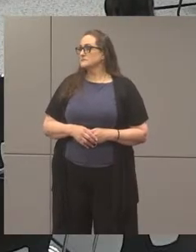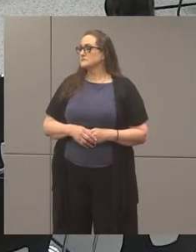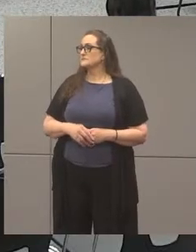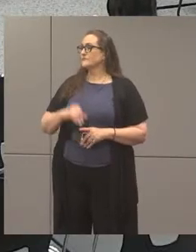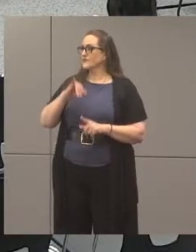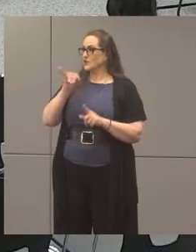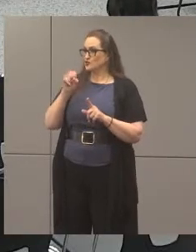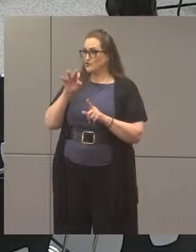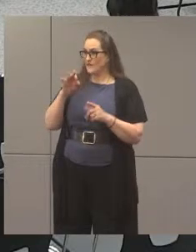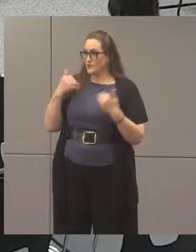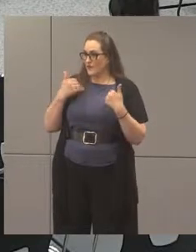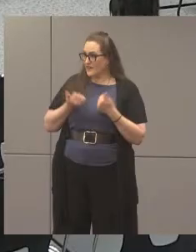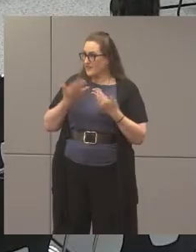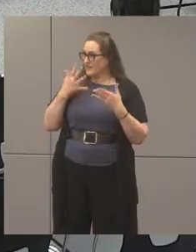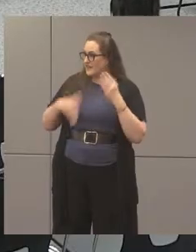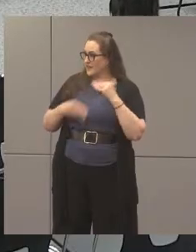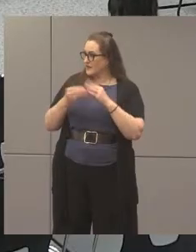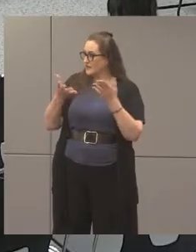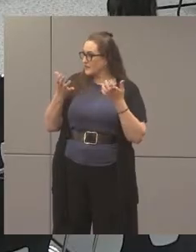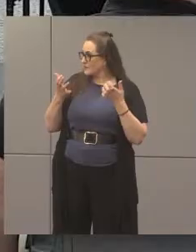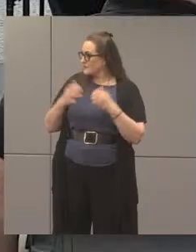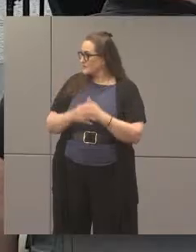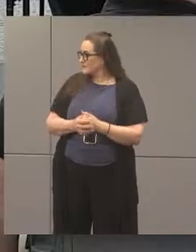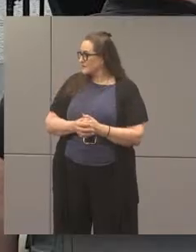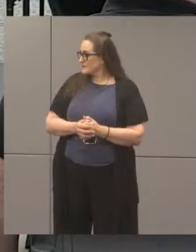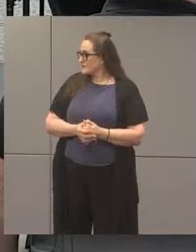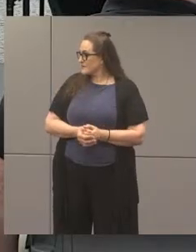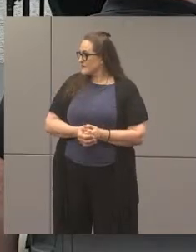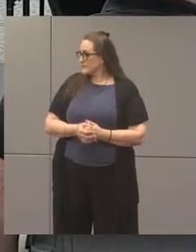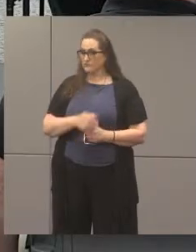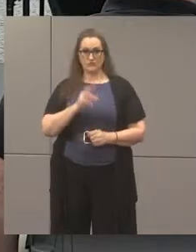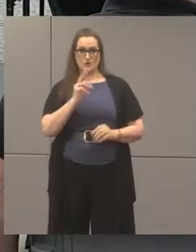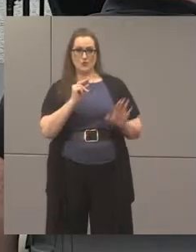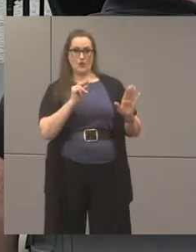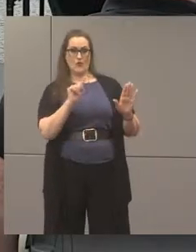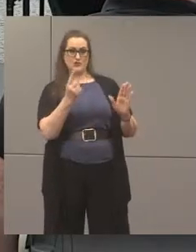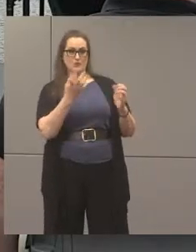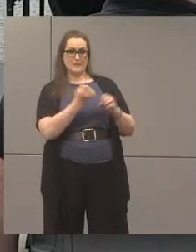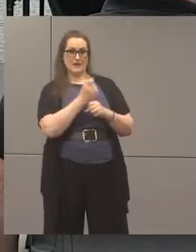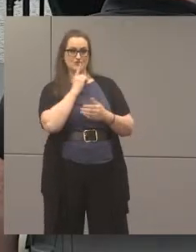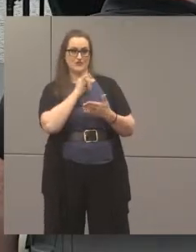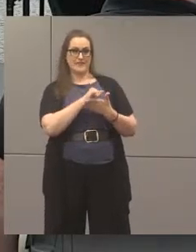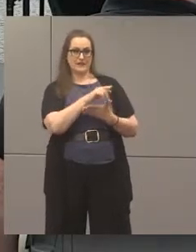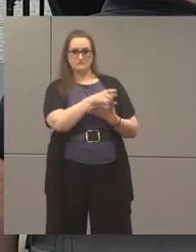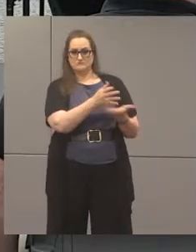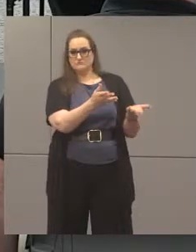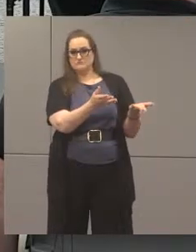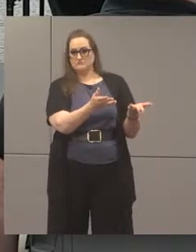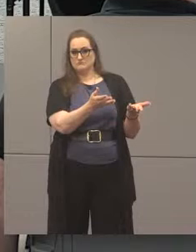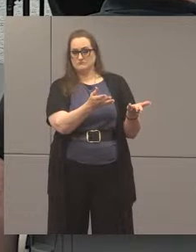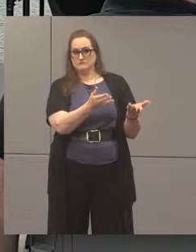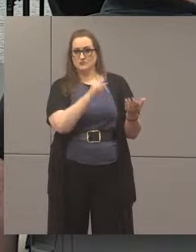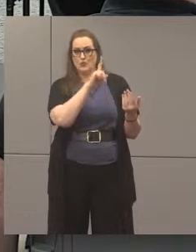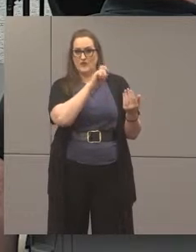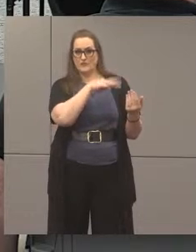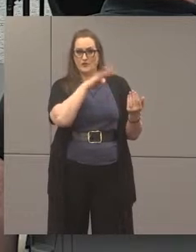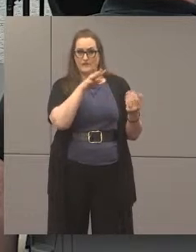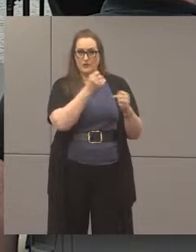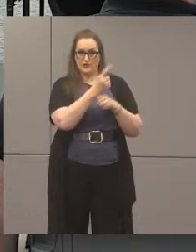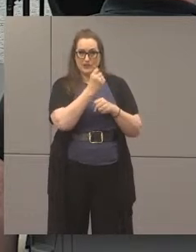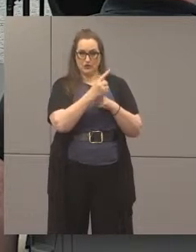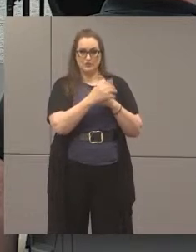Jeff, do you have anything you wanted to add in addition to that? No, I just want to make sure that it's Okay. 144 a